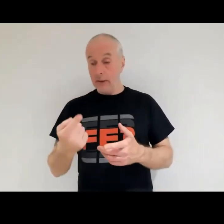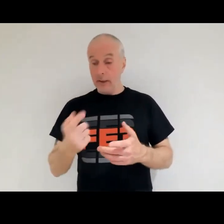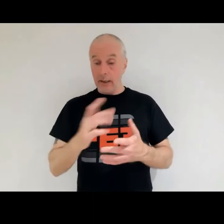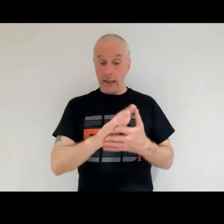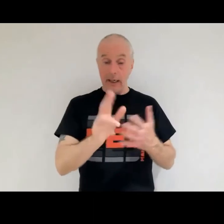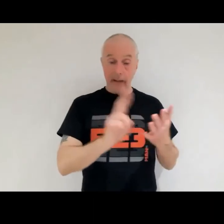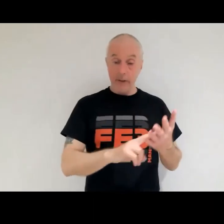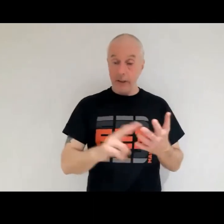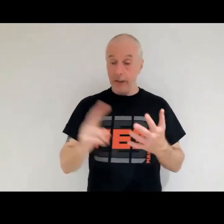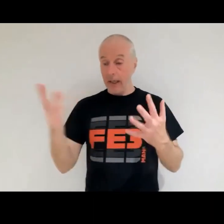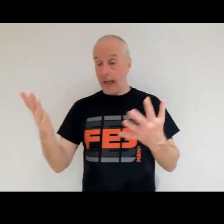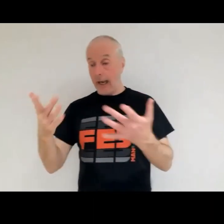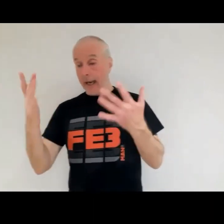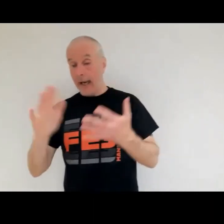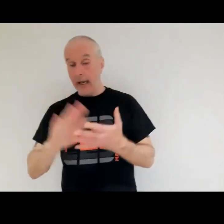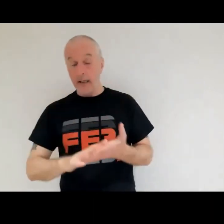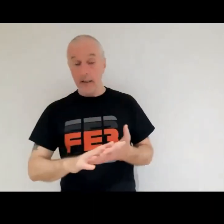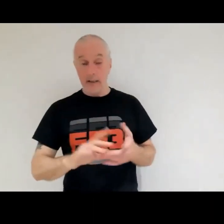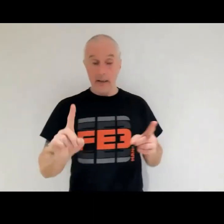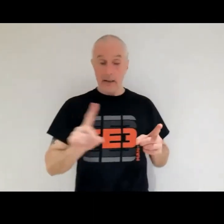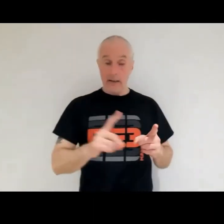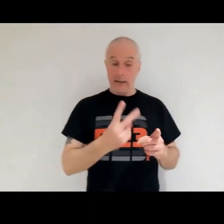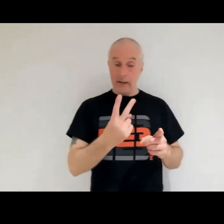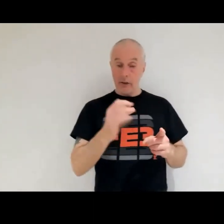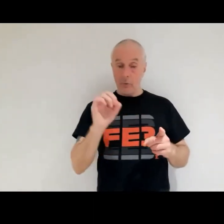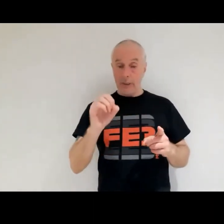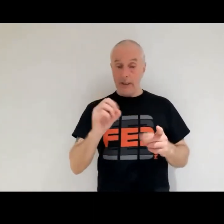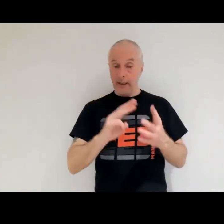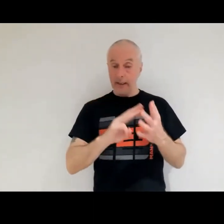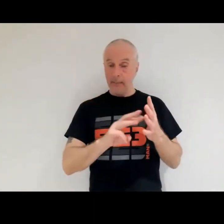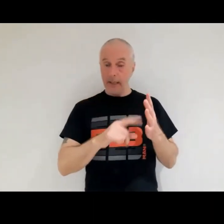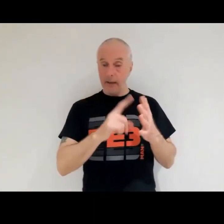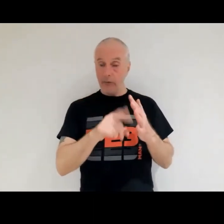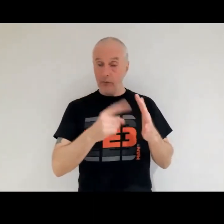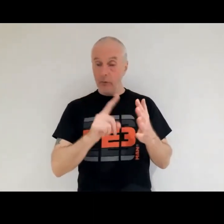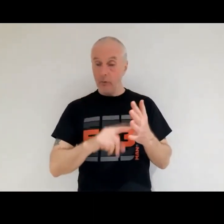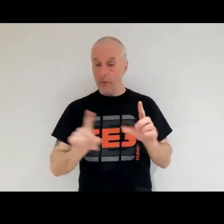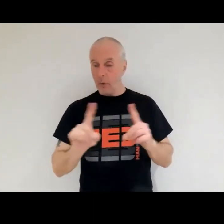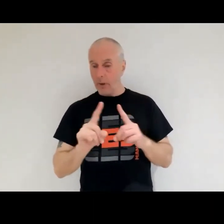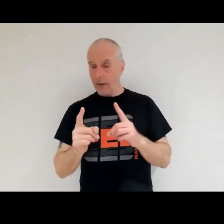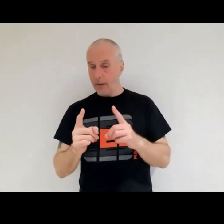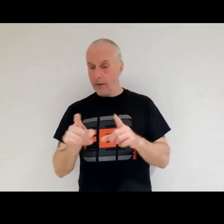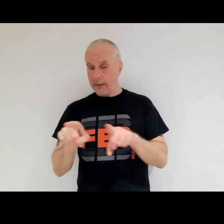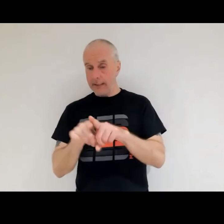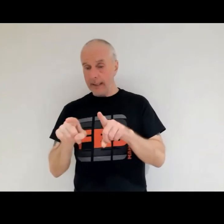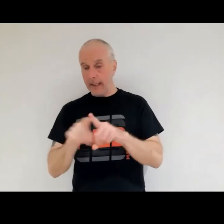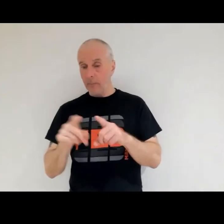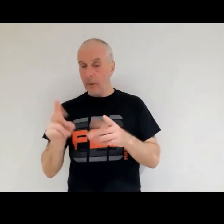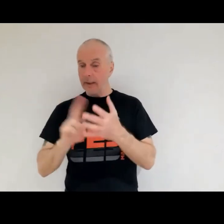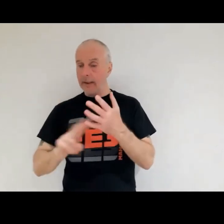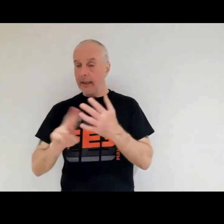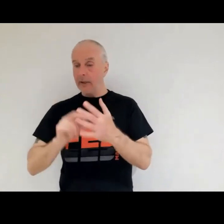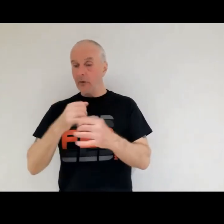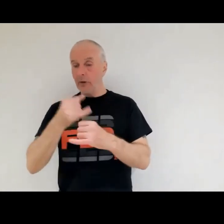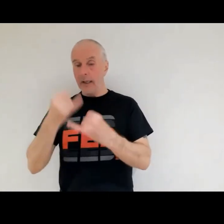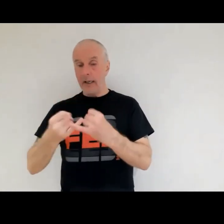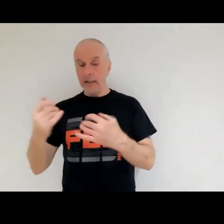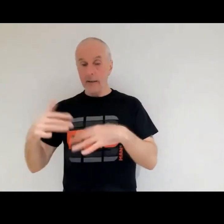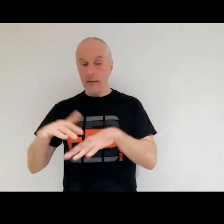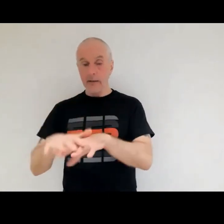ignition energy of the 20% hydrogen in natural gas? believe the calculated would be